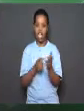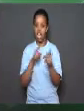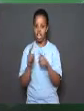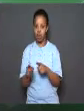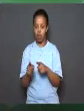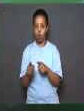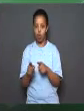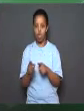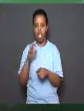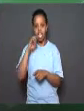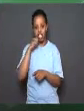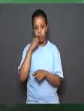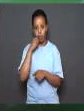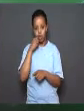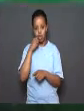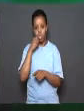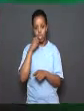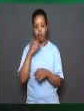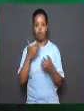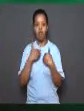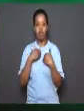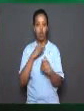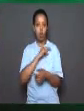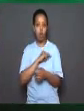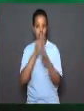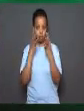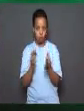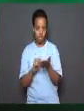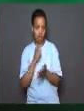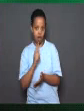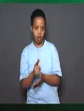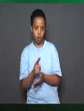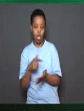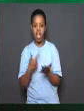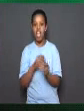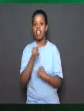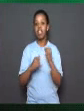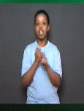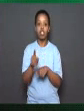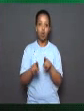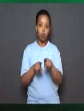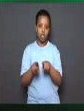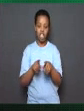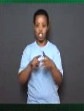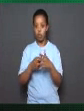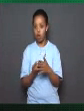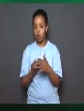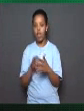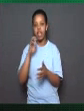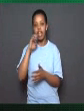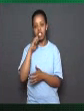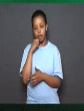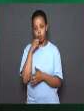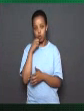which the enzymes act. The Commission began by organizing the